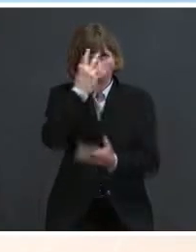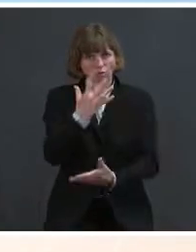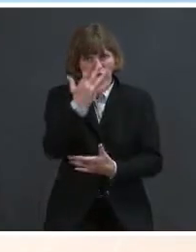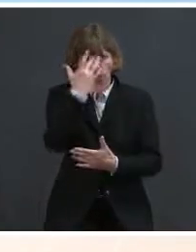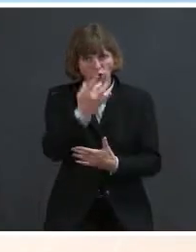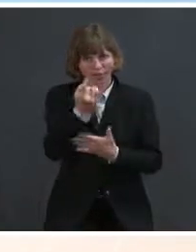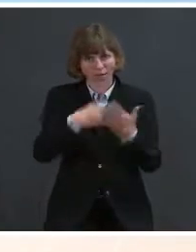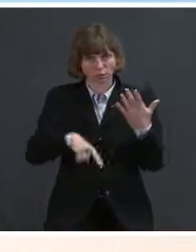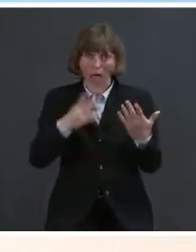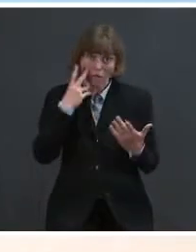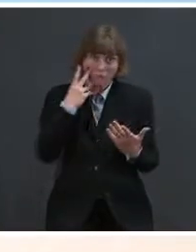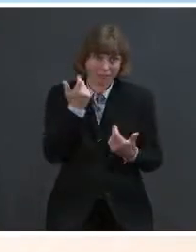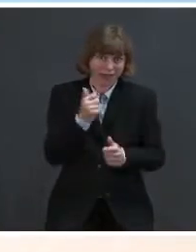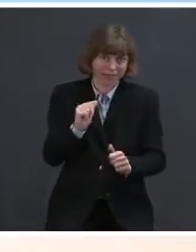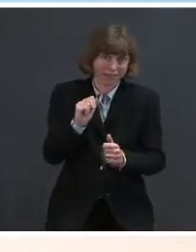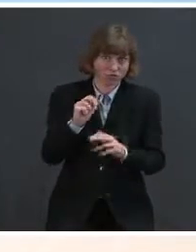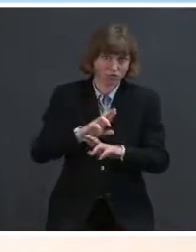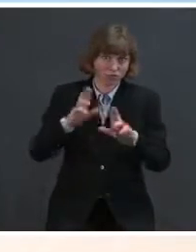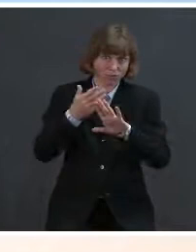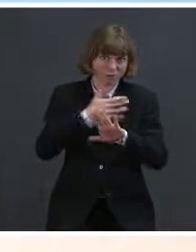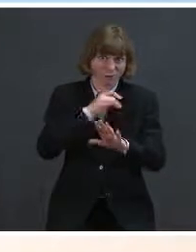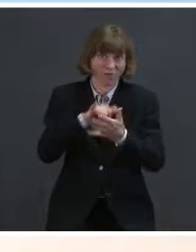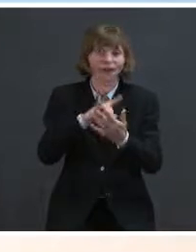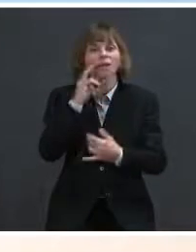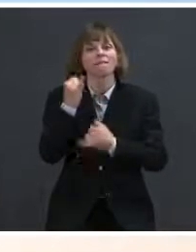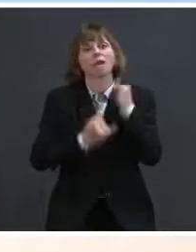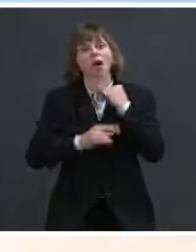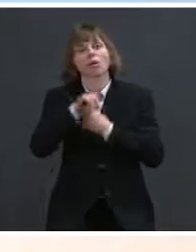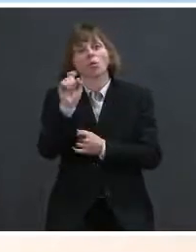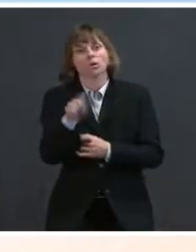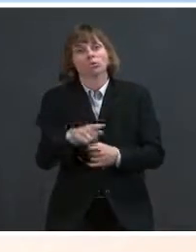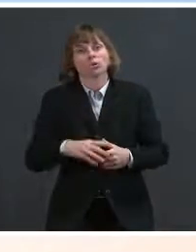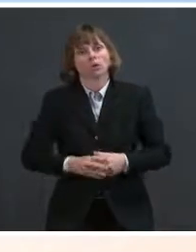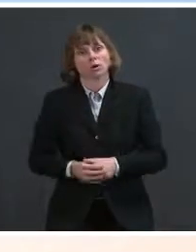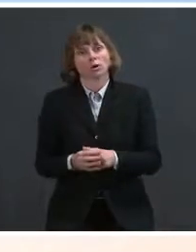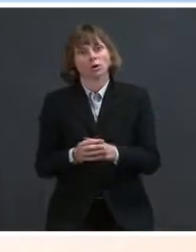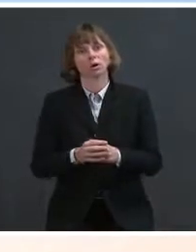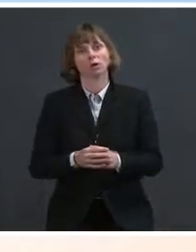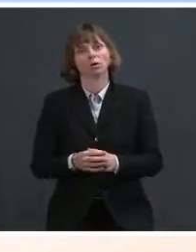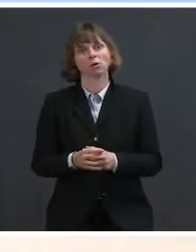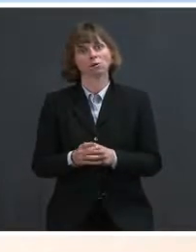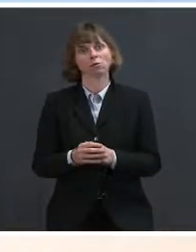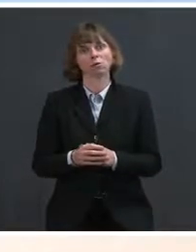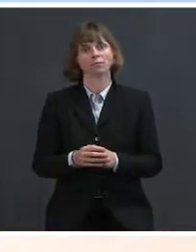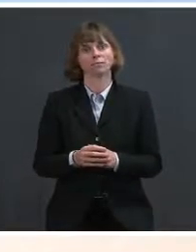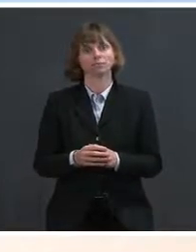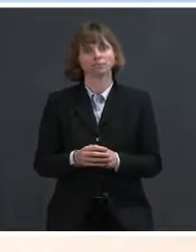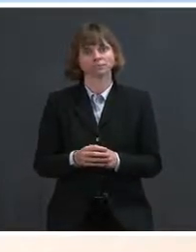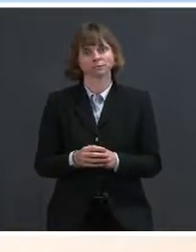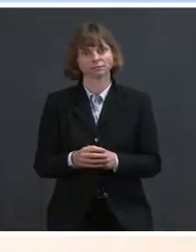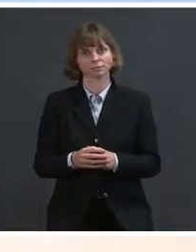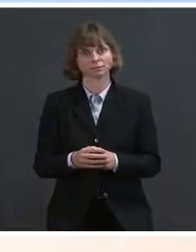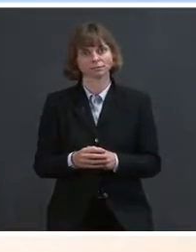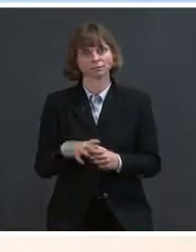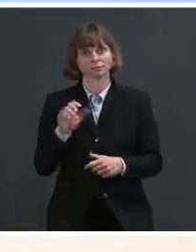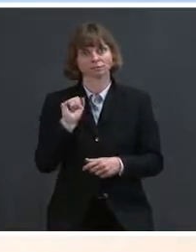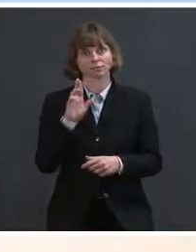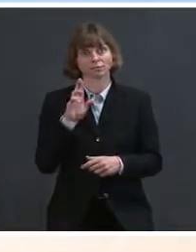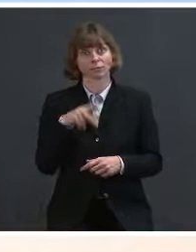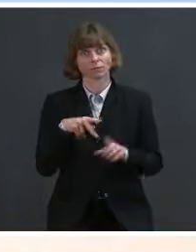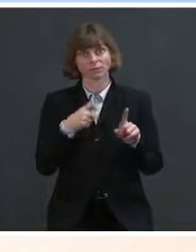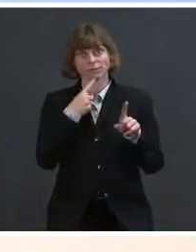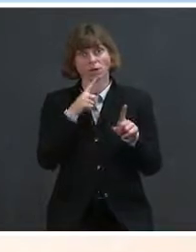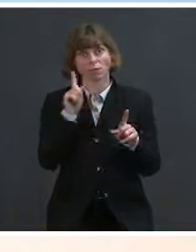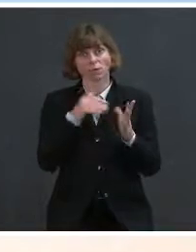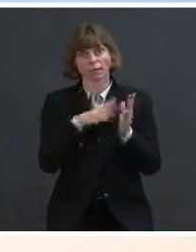see if anything is ready before then. Yeah, one more final question. Under the American Rescue Plan, and the $1,400 checks